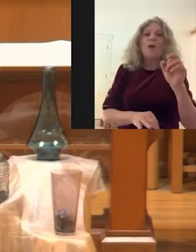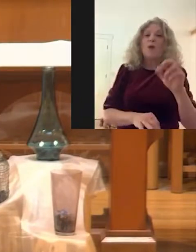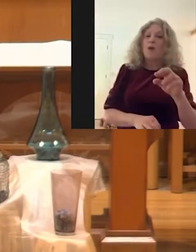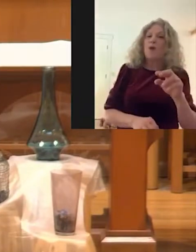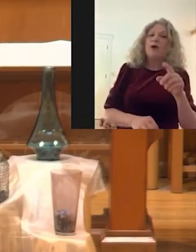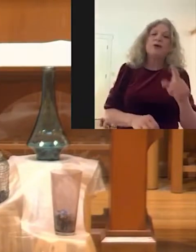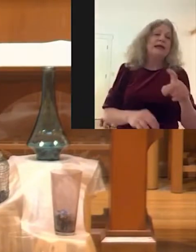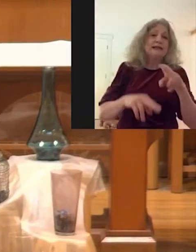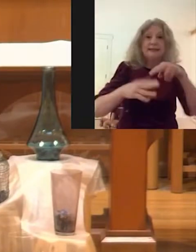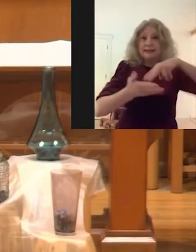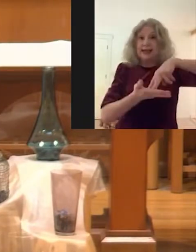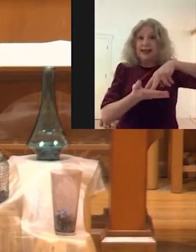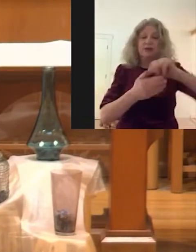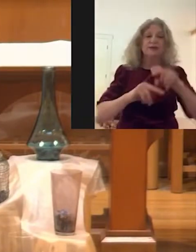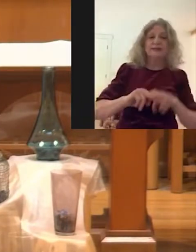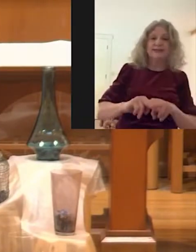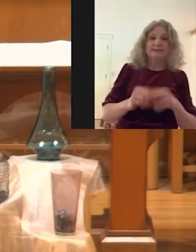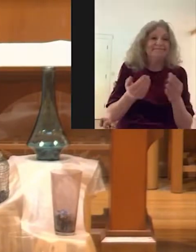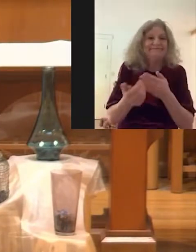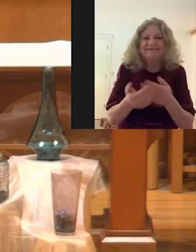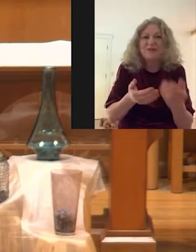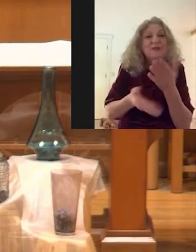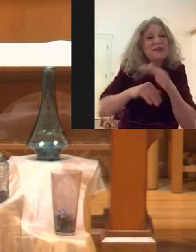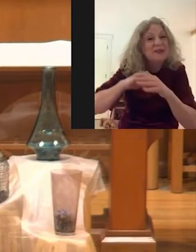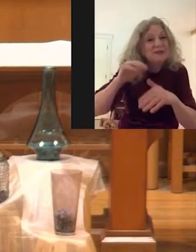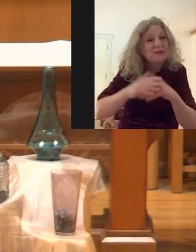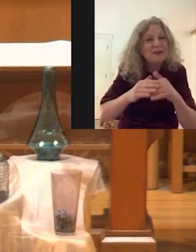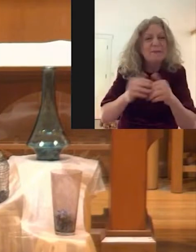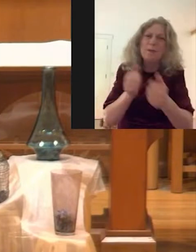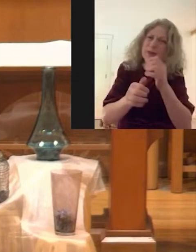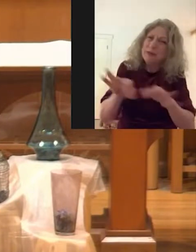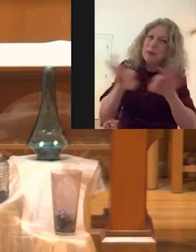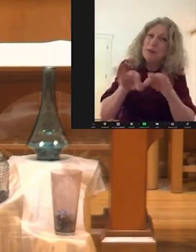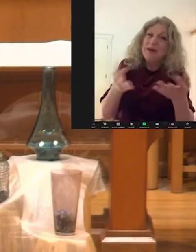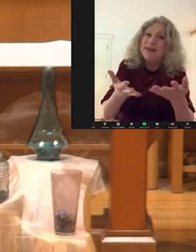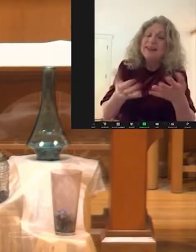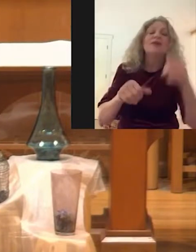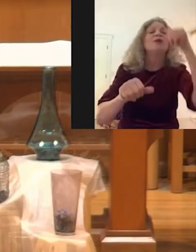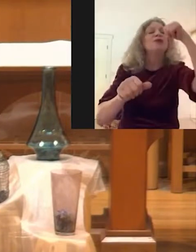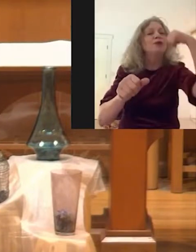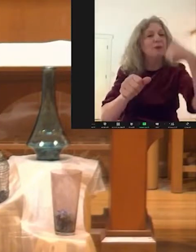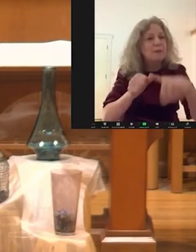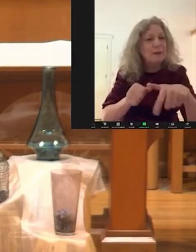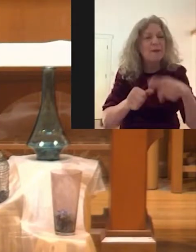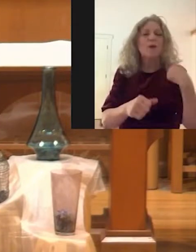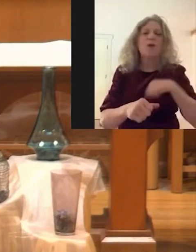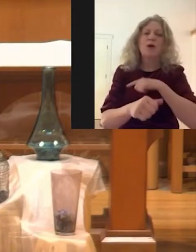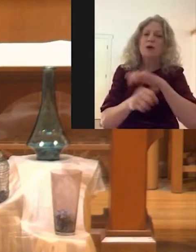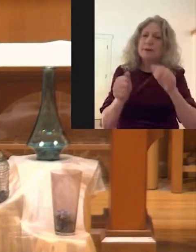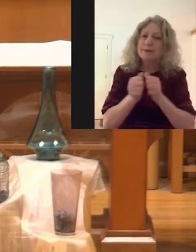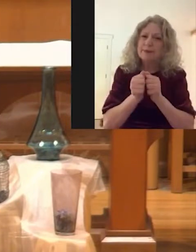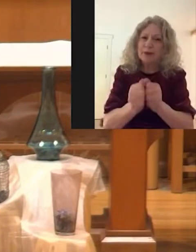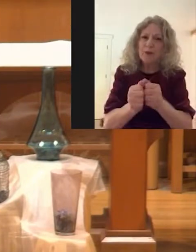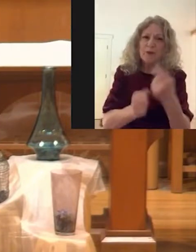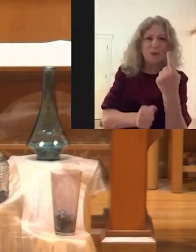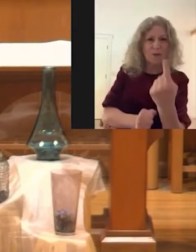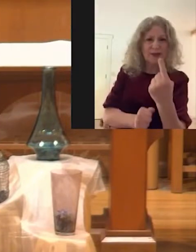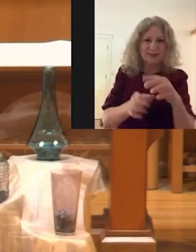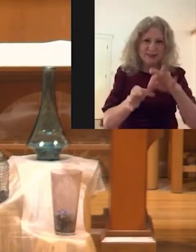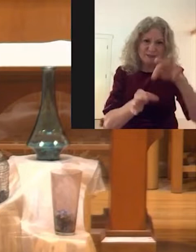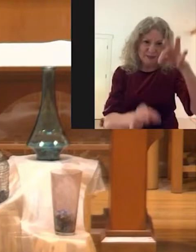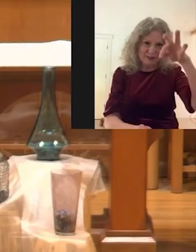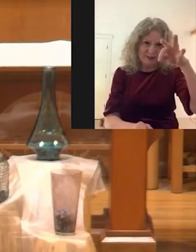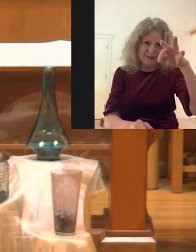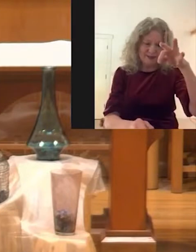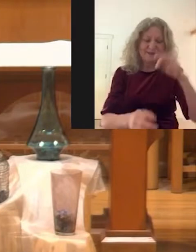comfortably. The most important thing is that we remember that we are united in one spirit in this celebration. I invite